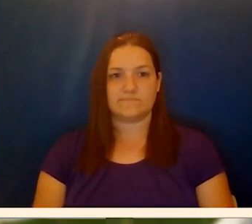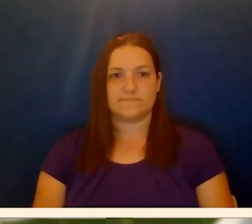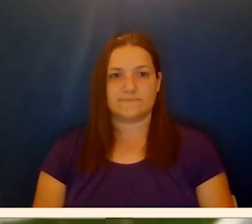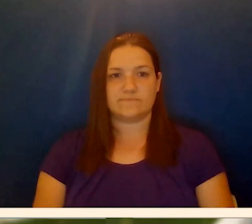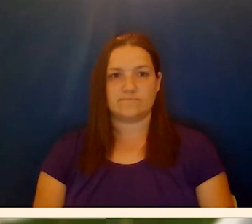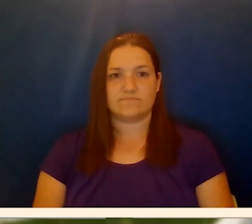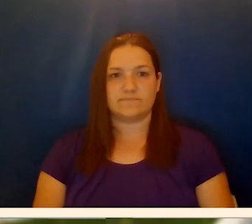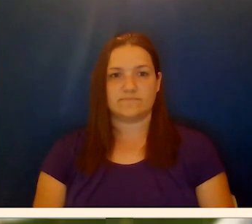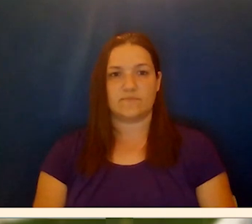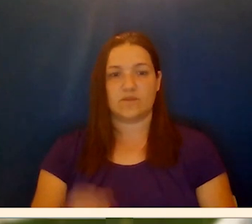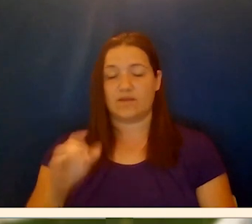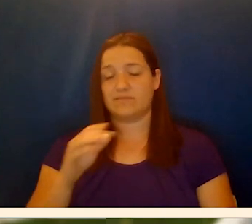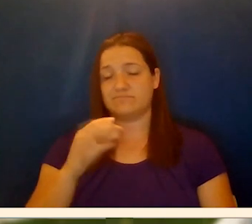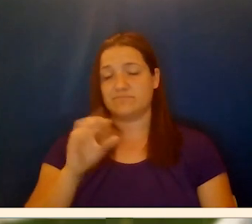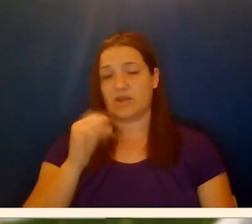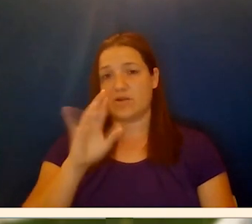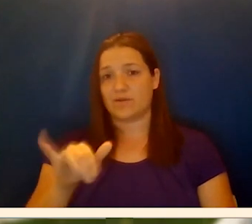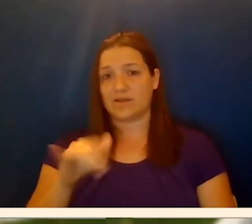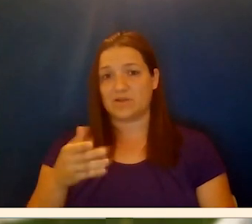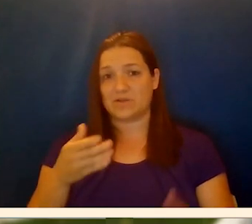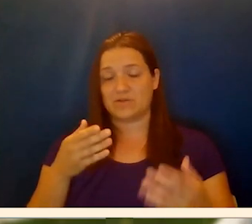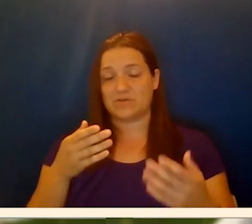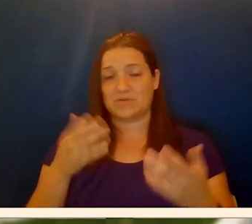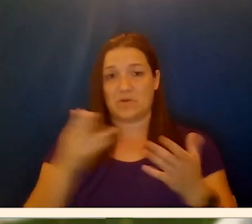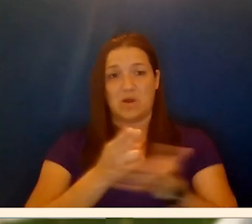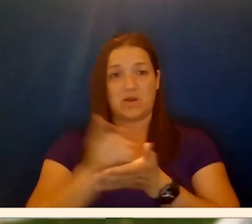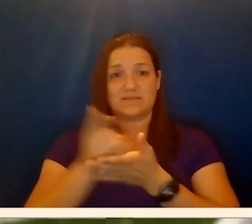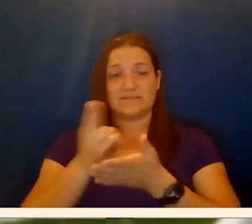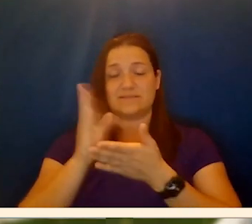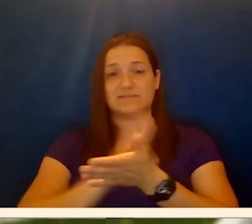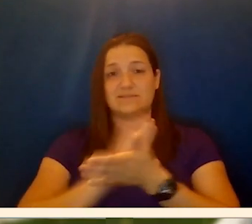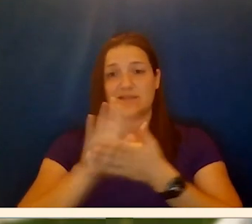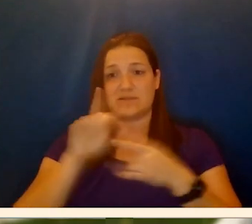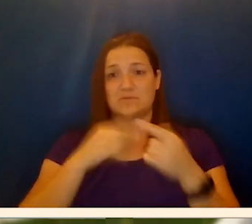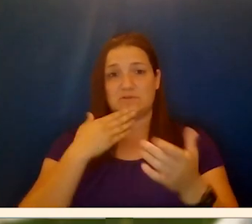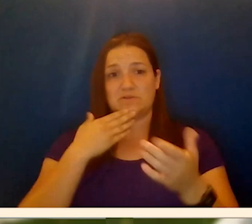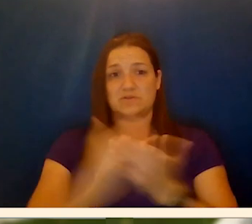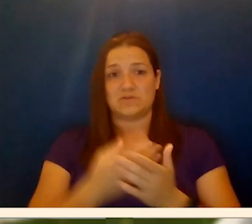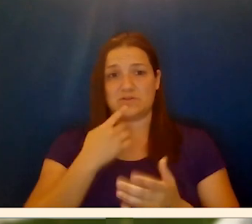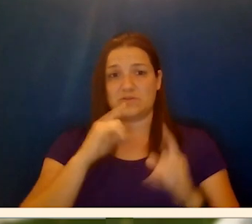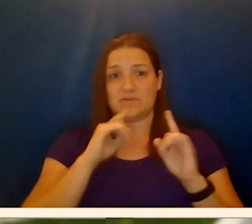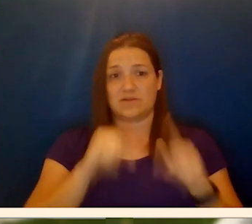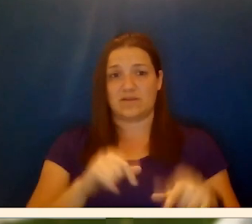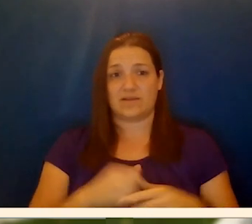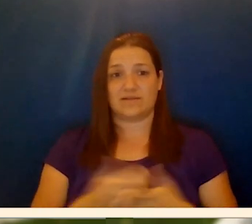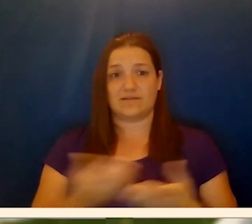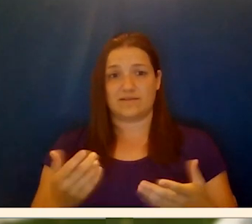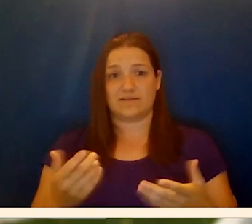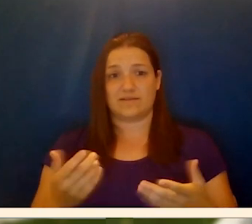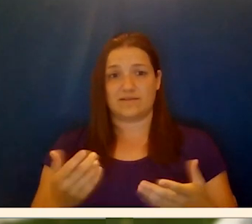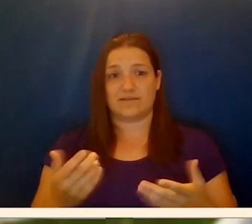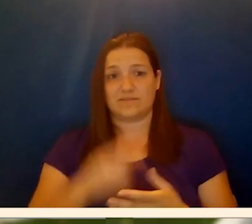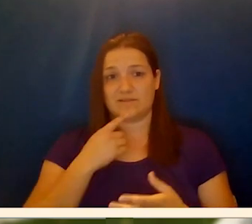your transparency is a breath of fresh air. And even when it's good, you said you were going to answer it. When it's bad, you said you were going to answer it.